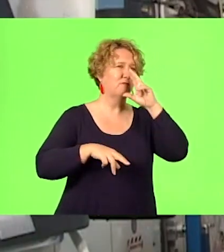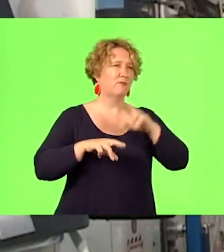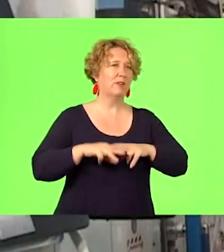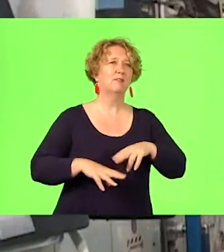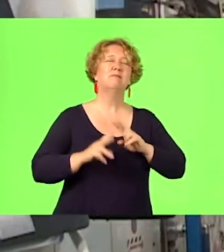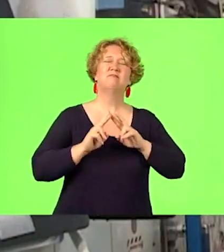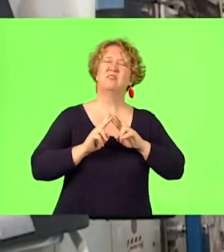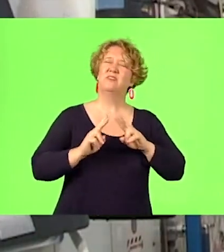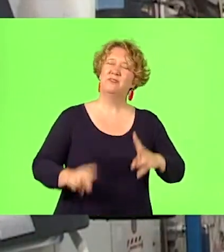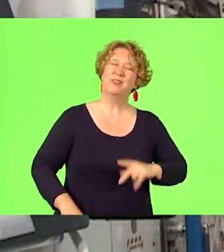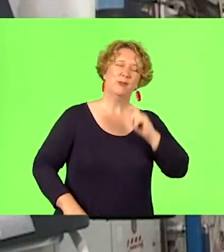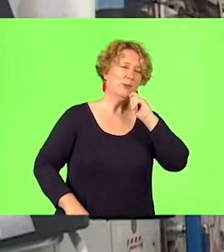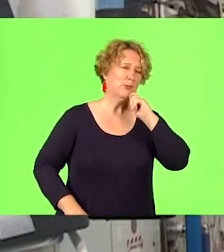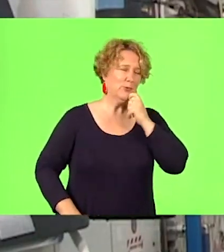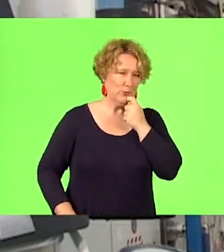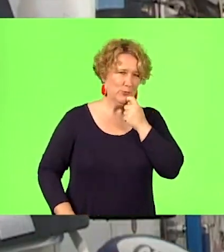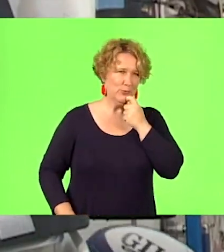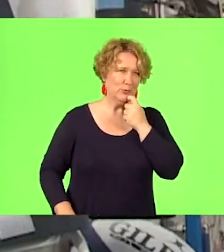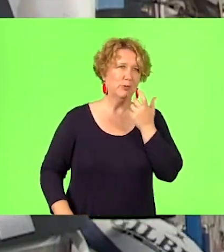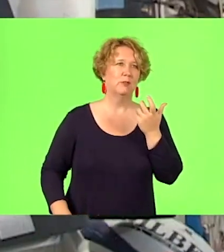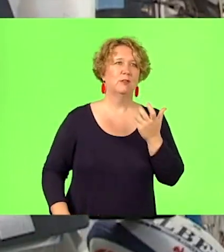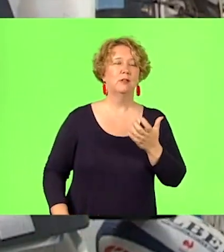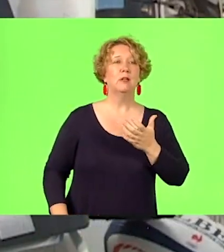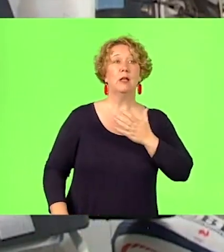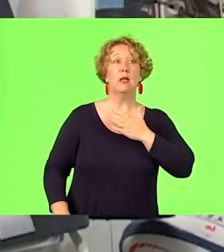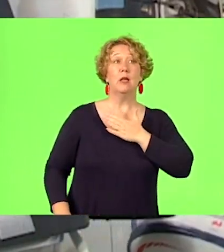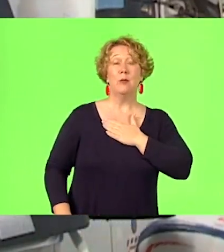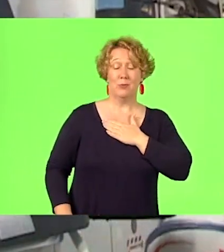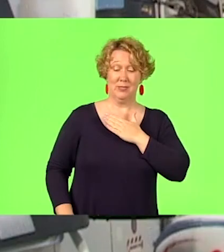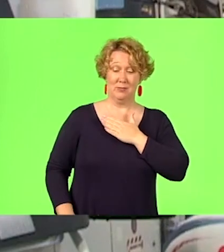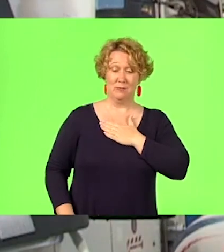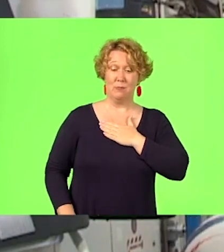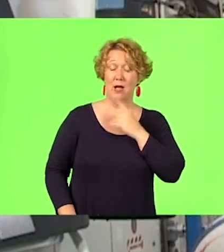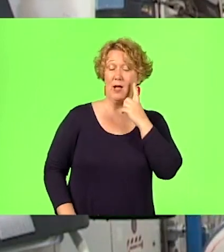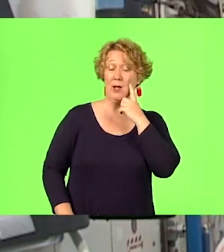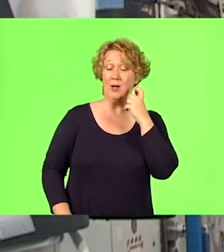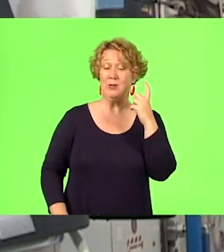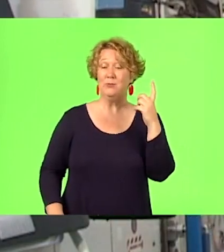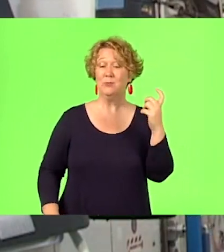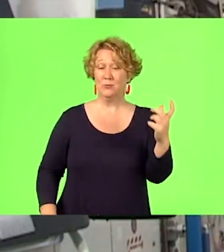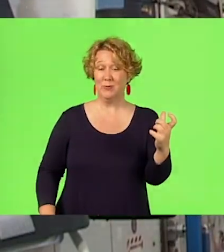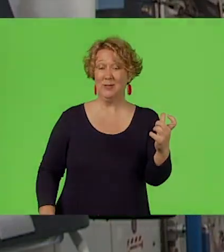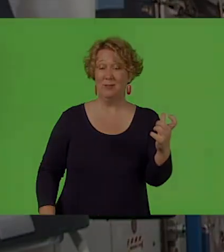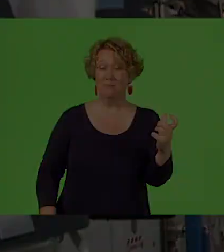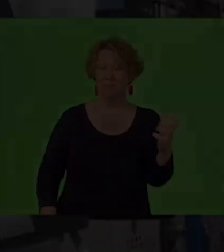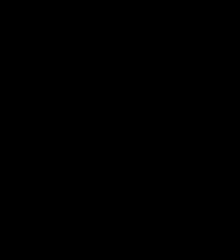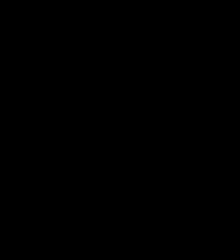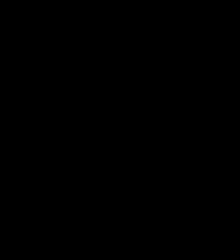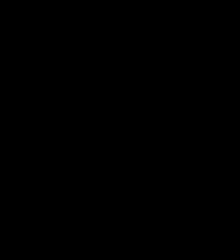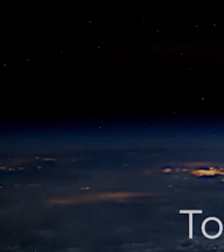exactly what you think it would be. It was my kid's dream, and we're having a ton of fun with the crew.